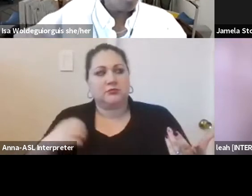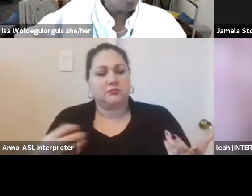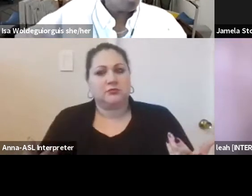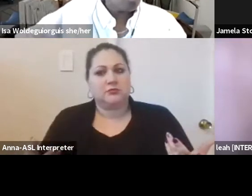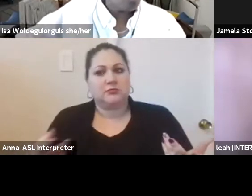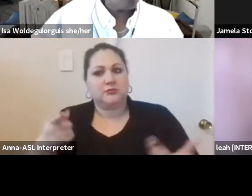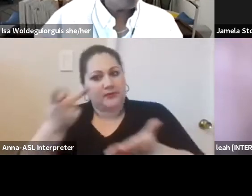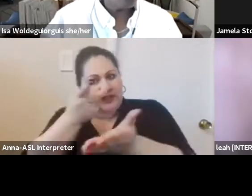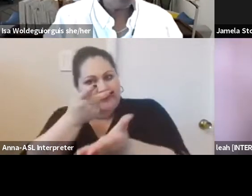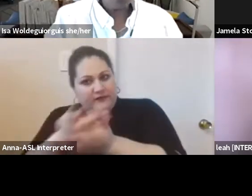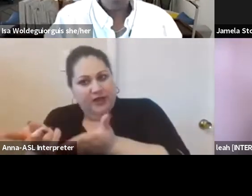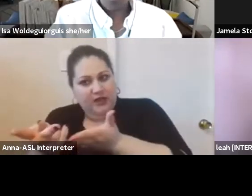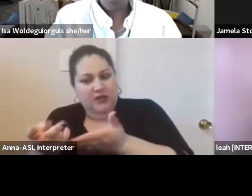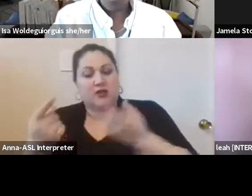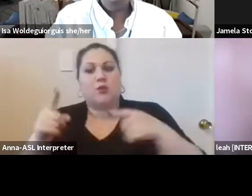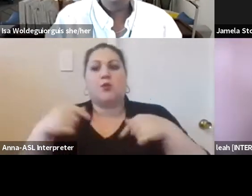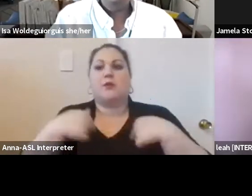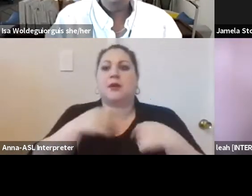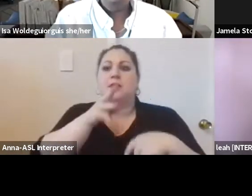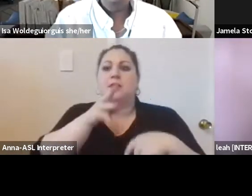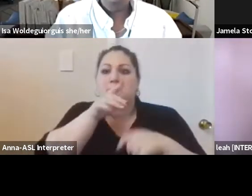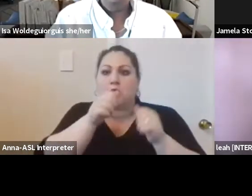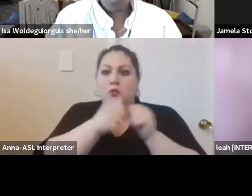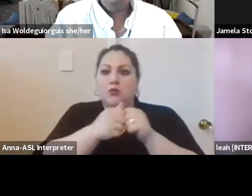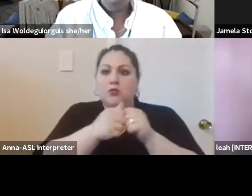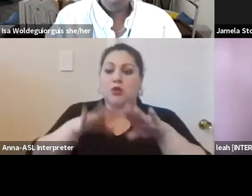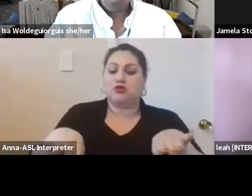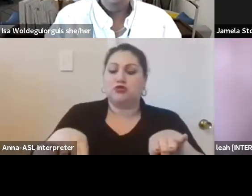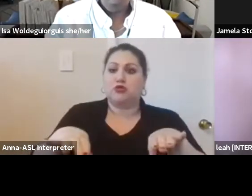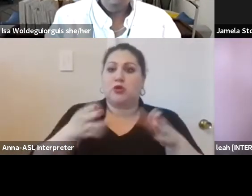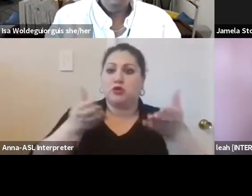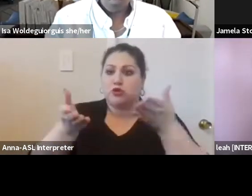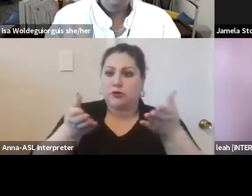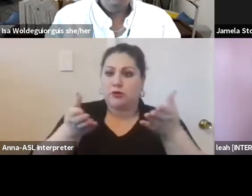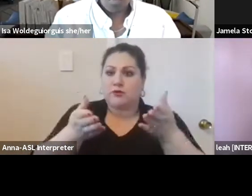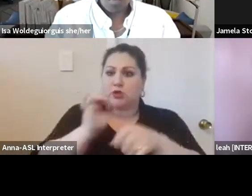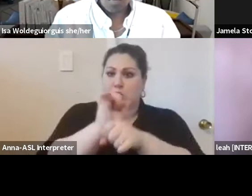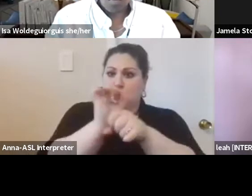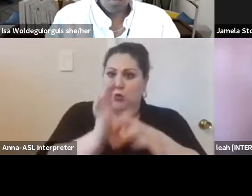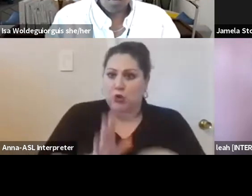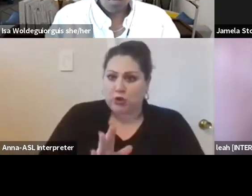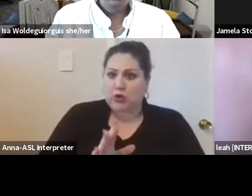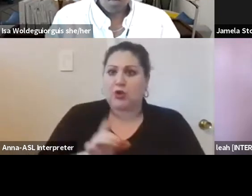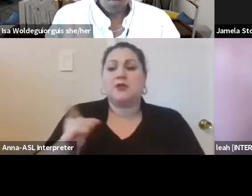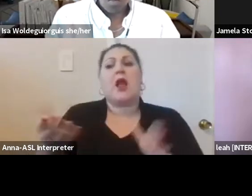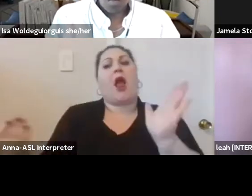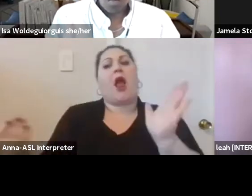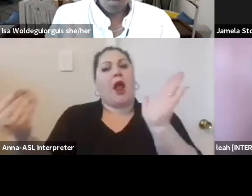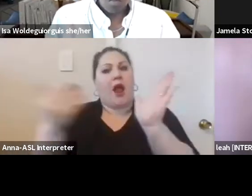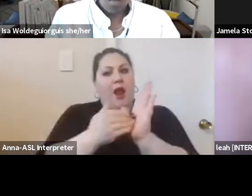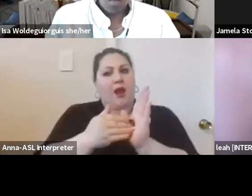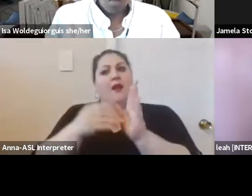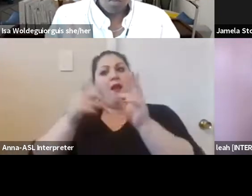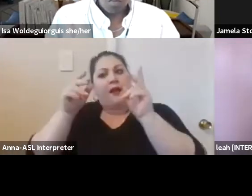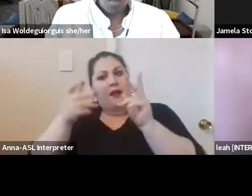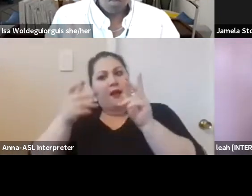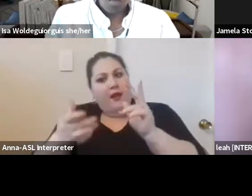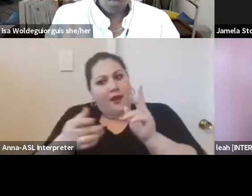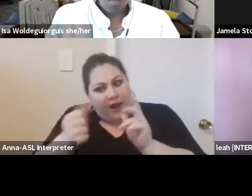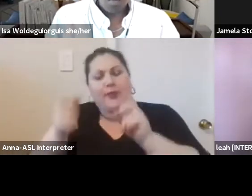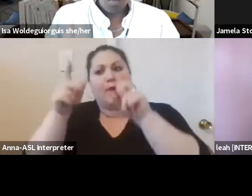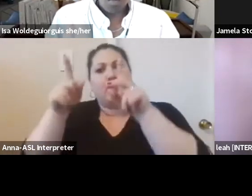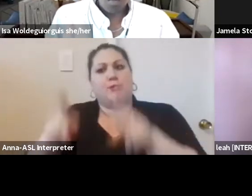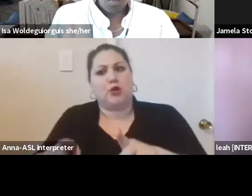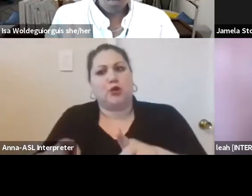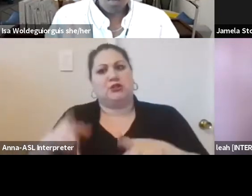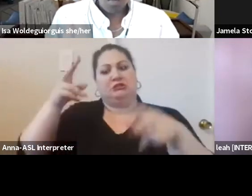When I spoke to child services worker, she is another one who judged me and made it clear that I was